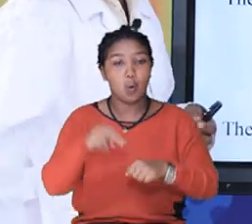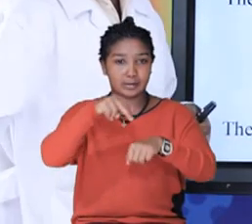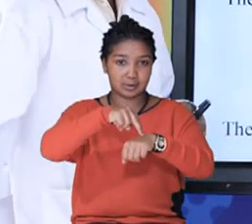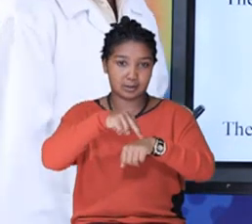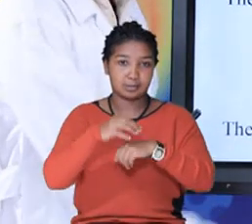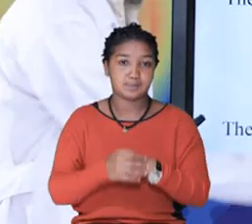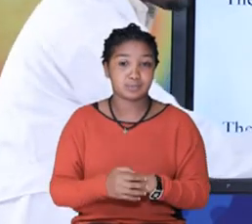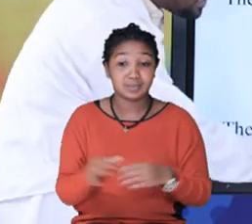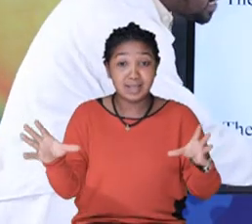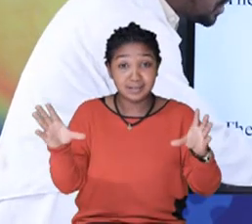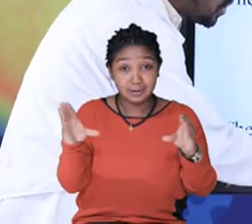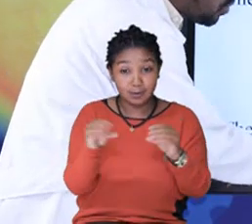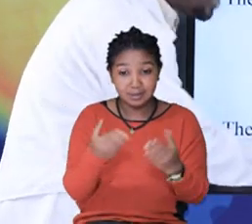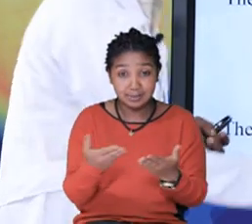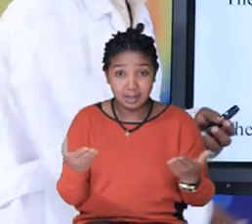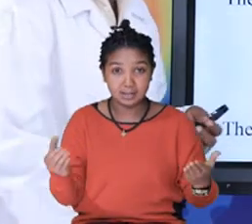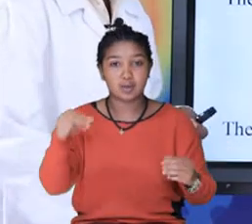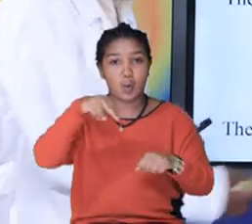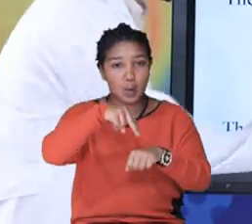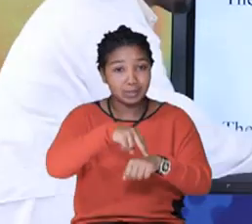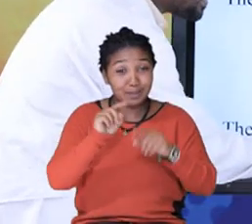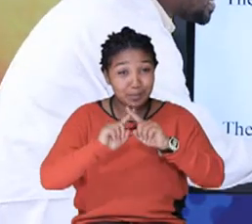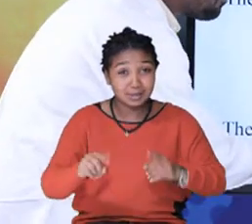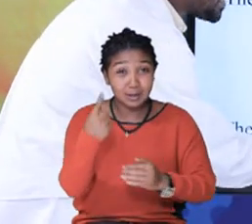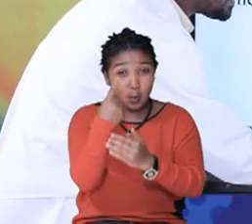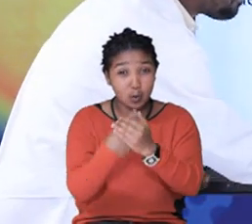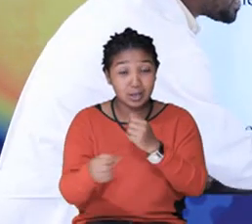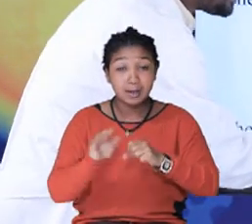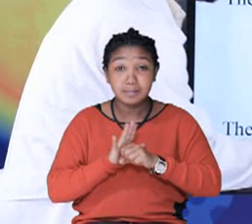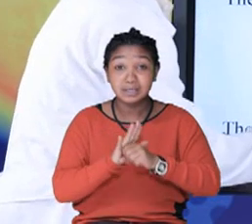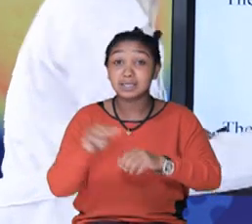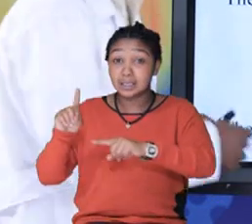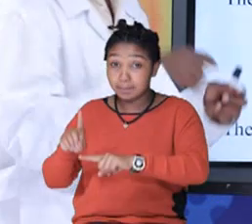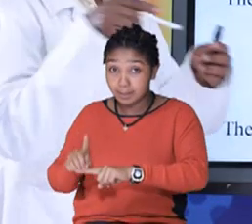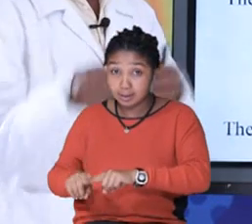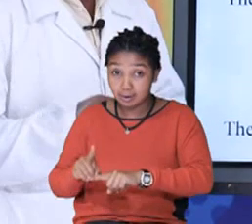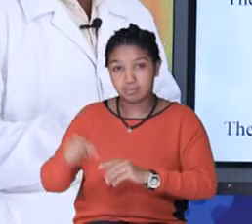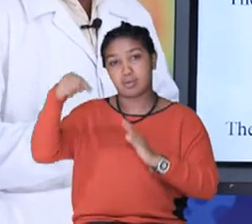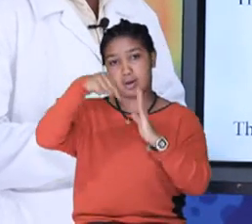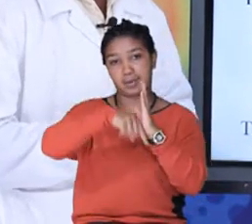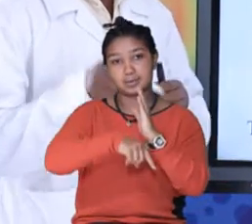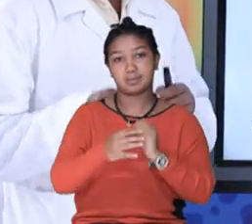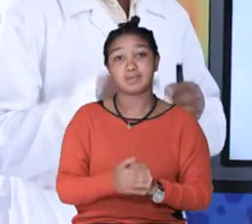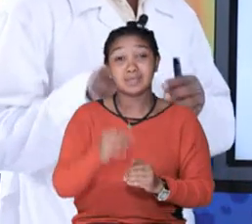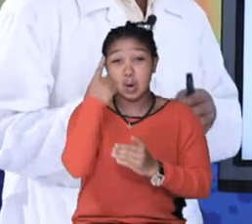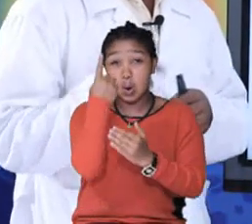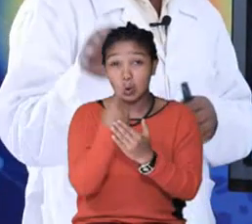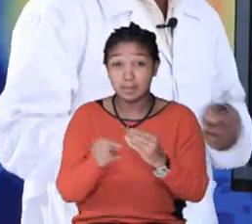Constant. Density of a substance is constant. But the only pressure depend is on the depth.